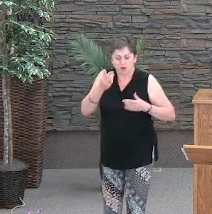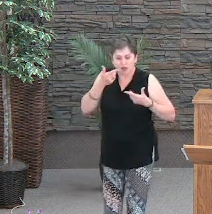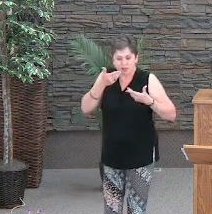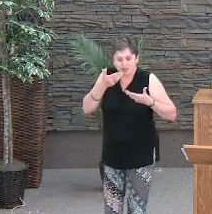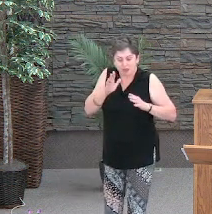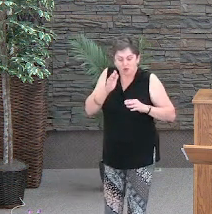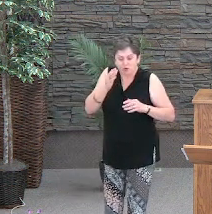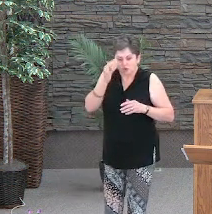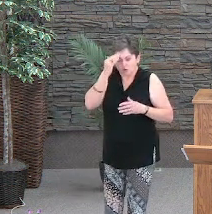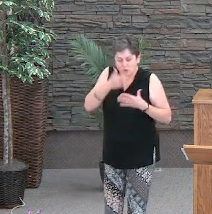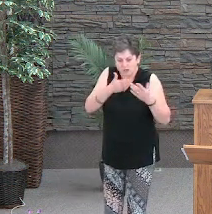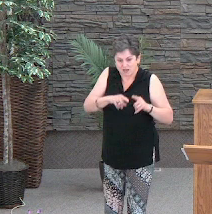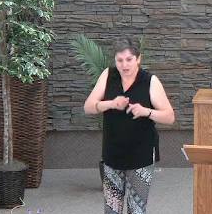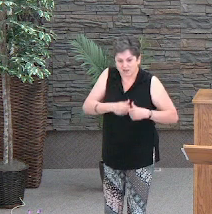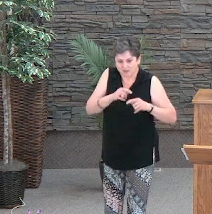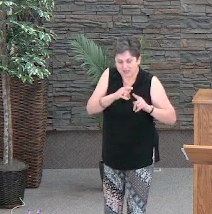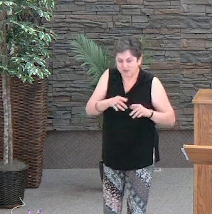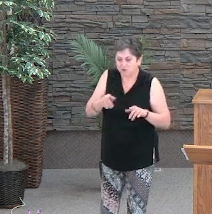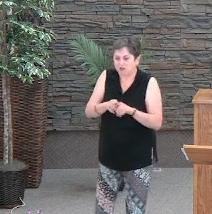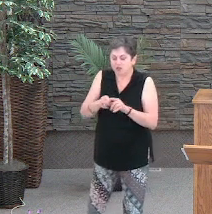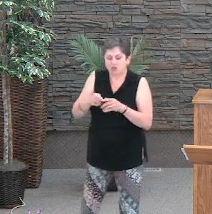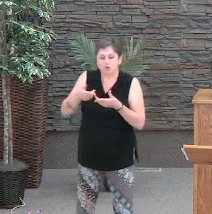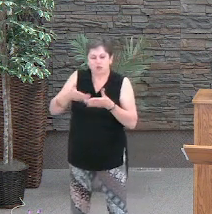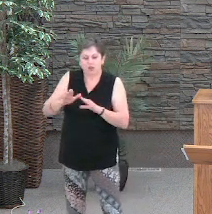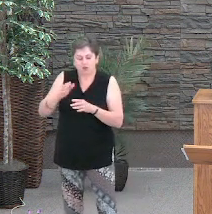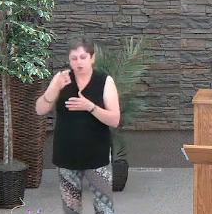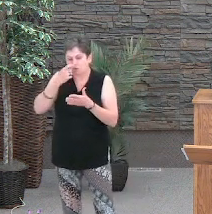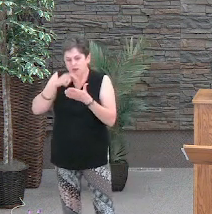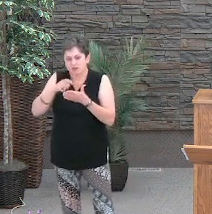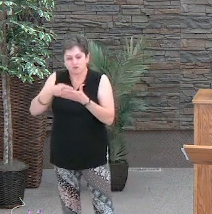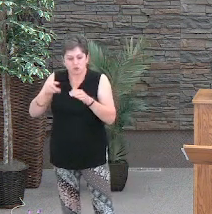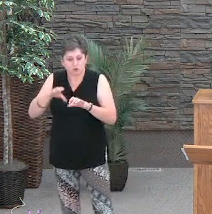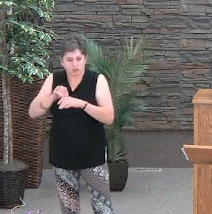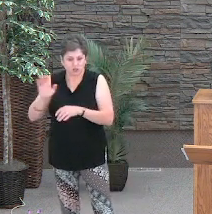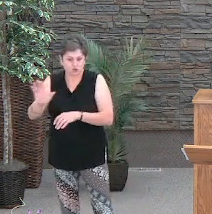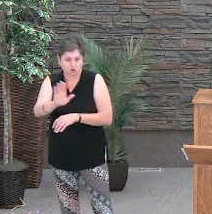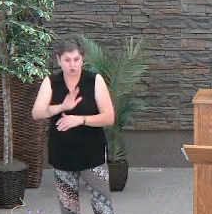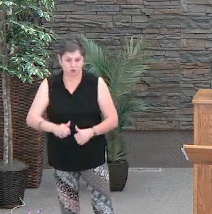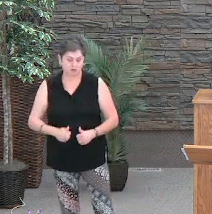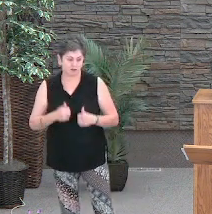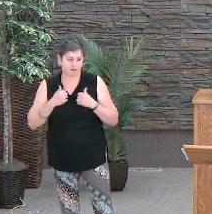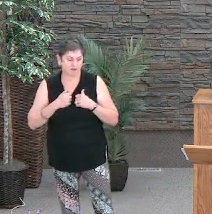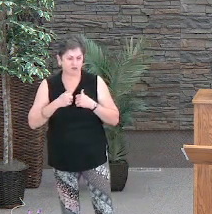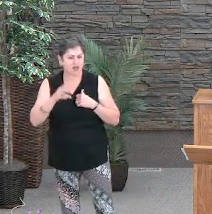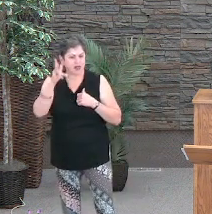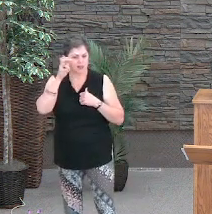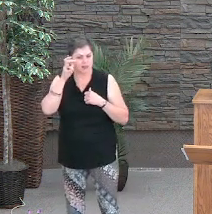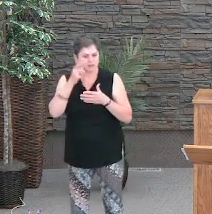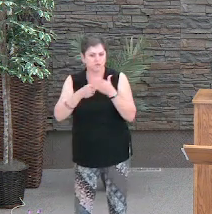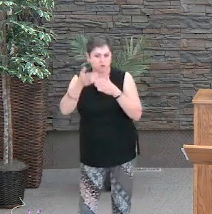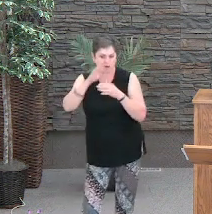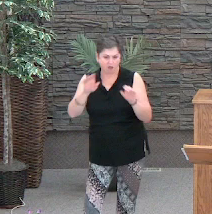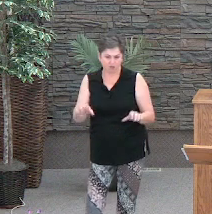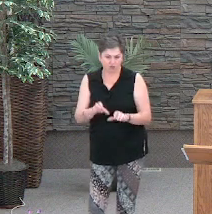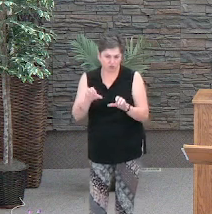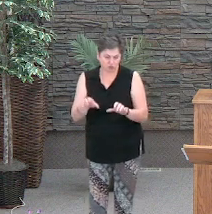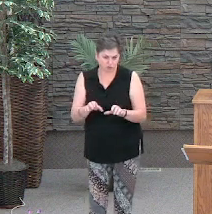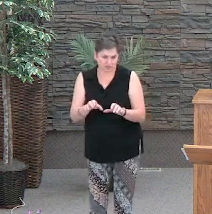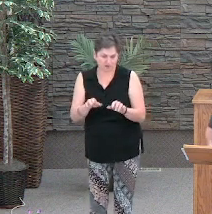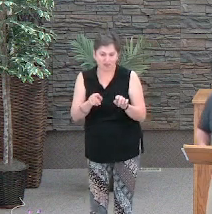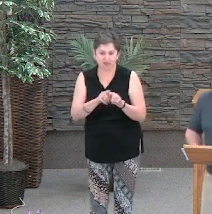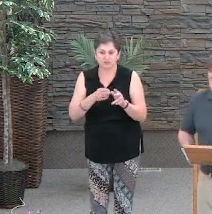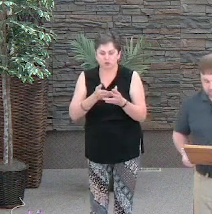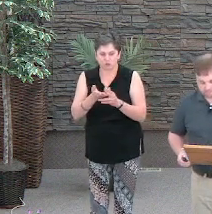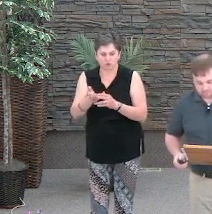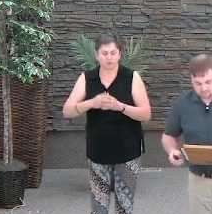living text will allow you to recognize what He's doing in your own life. Listen for what God is doing as we